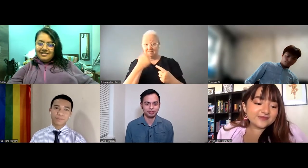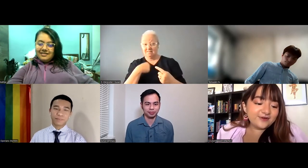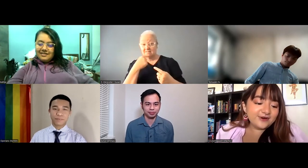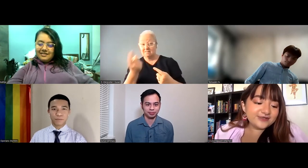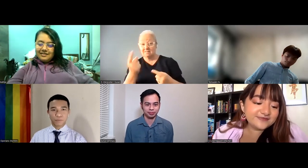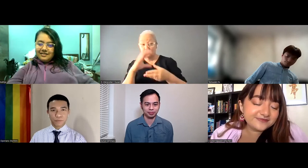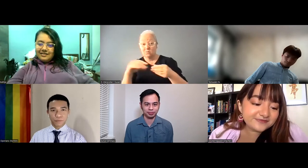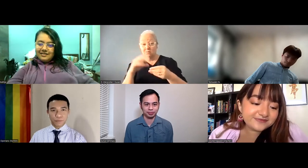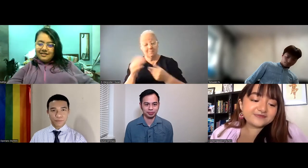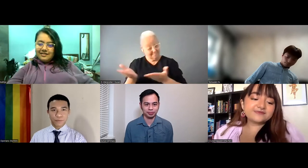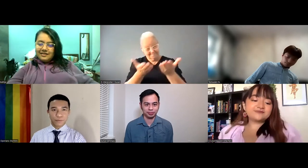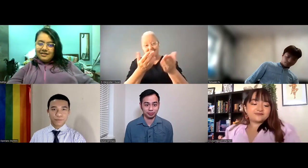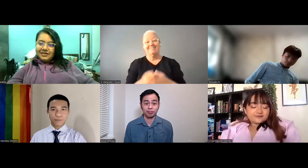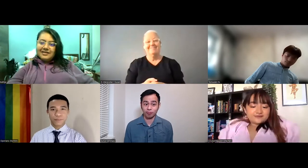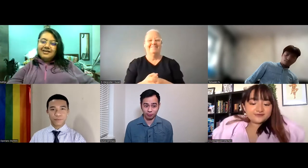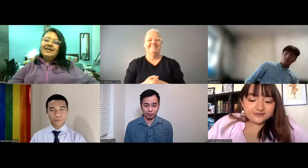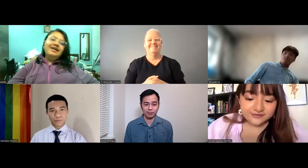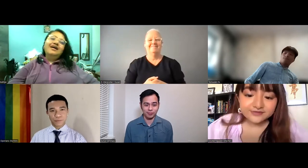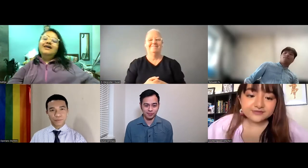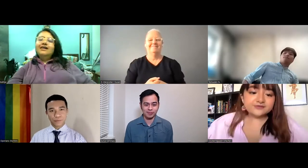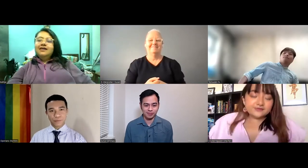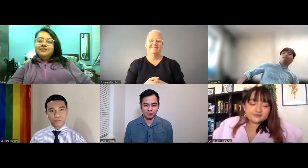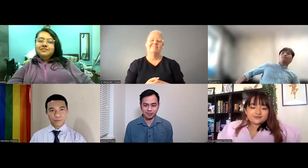Of course. Okay.